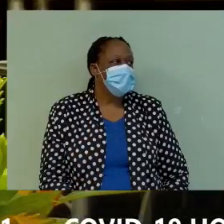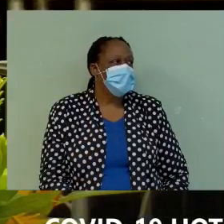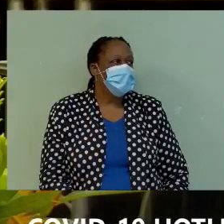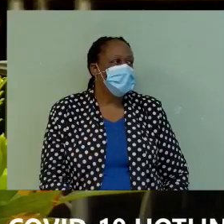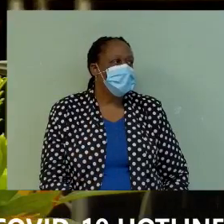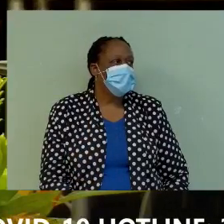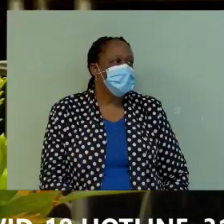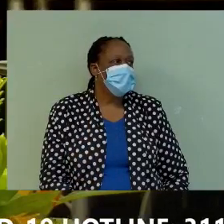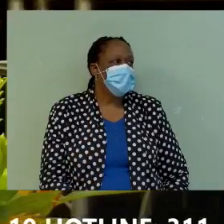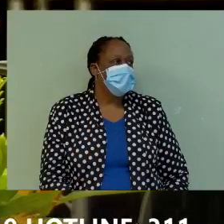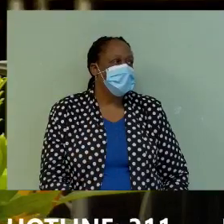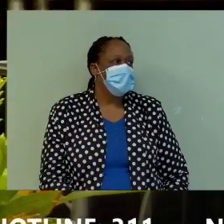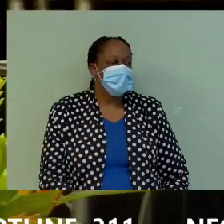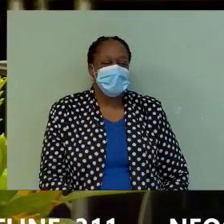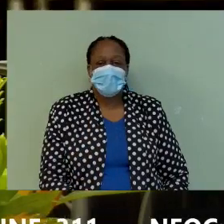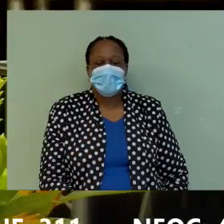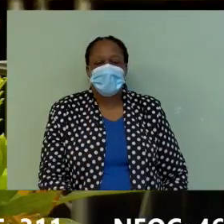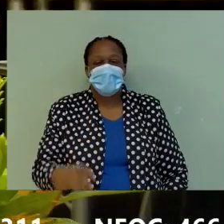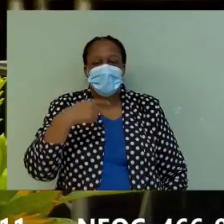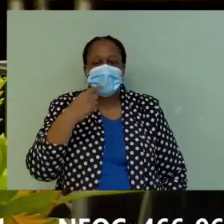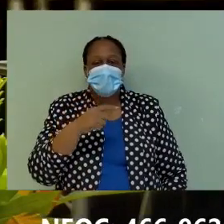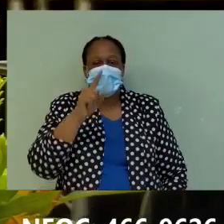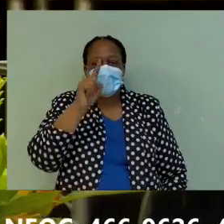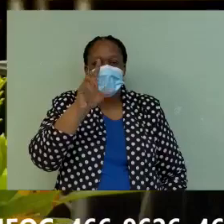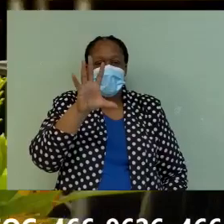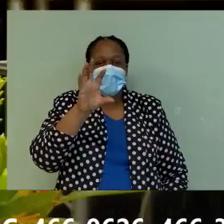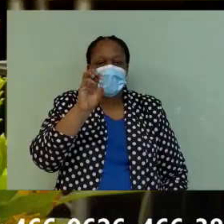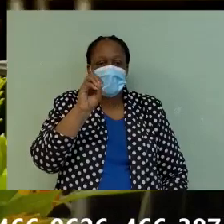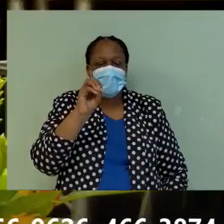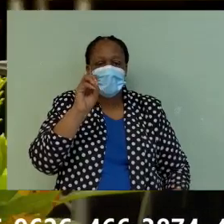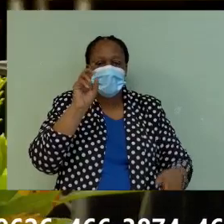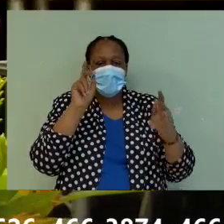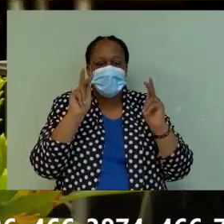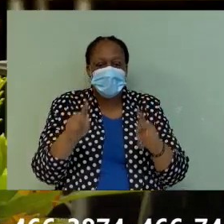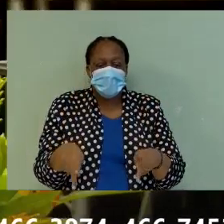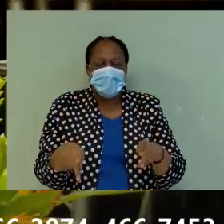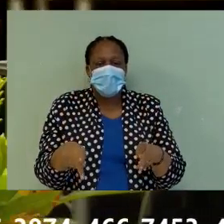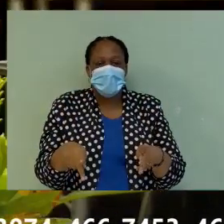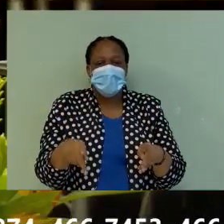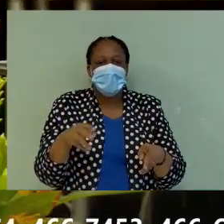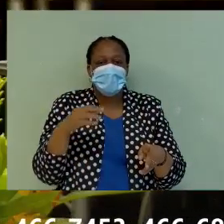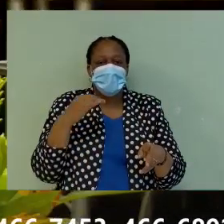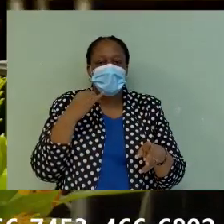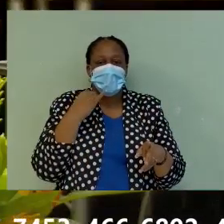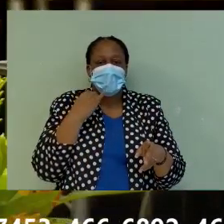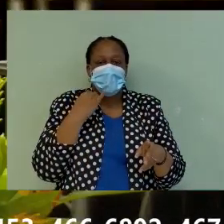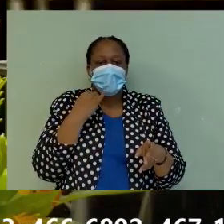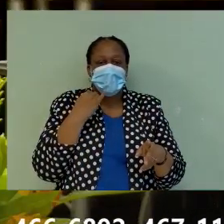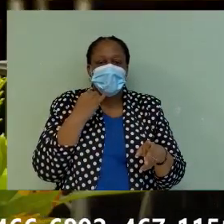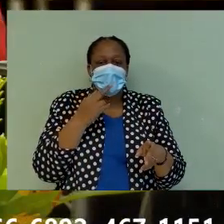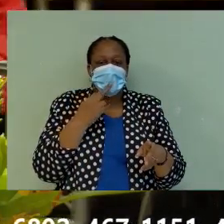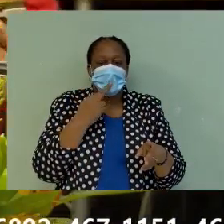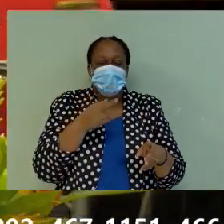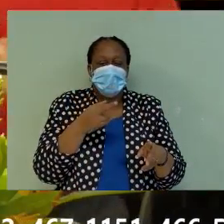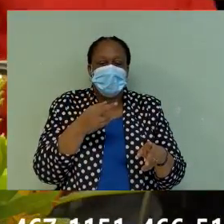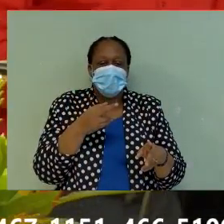contacts of confirmed cases. What other categories of persons have been tested? Dr.